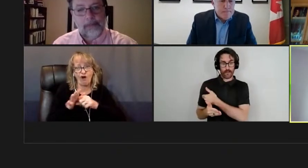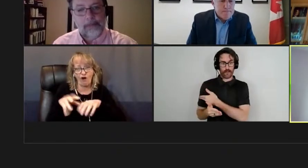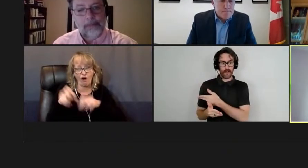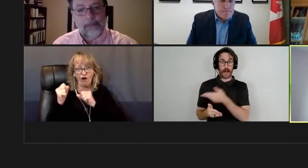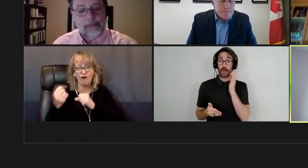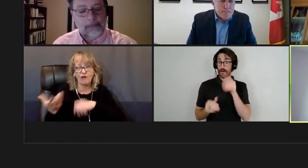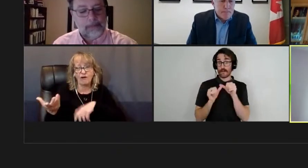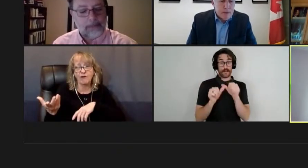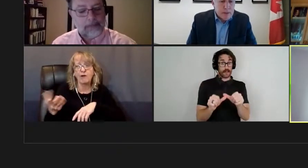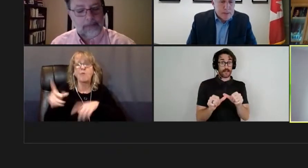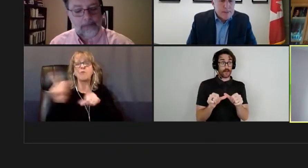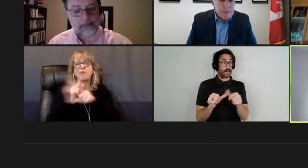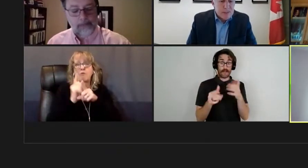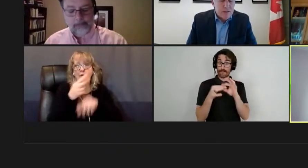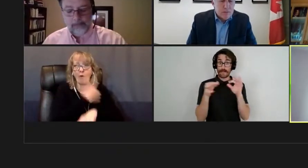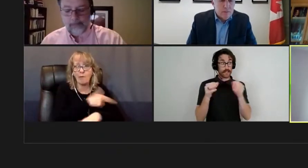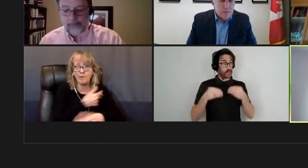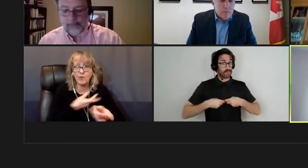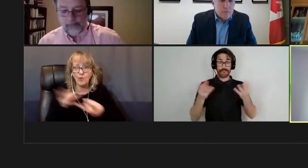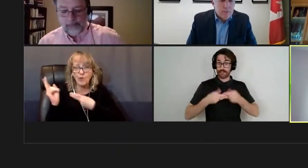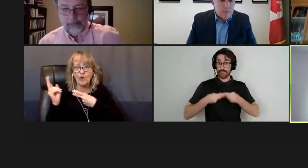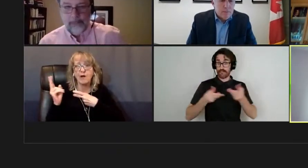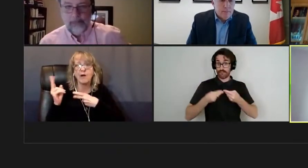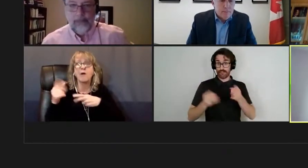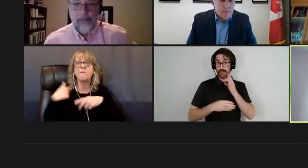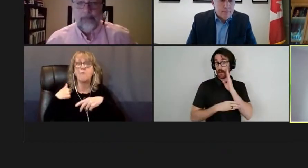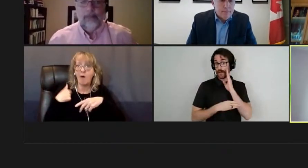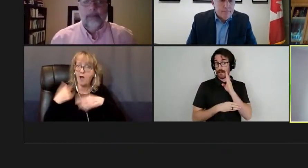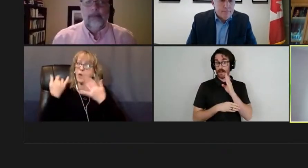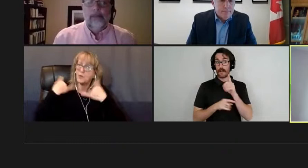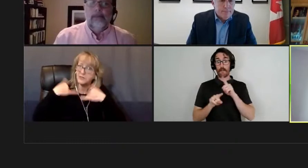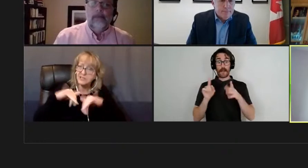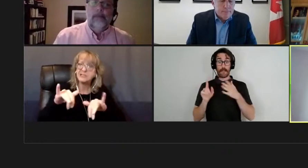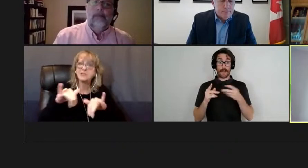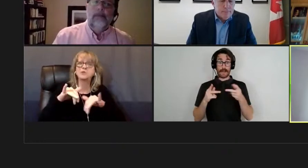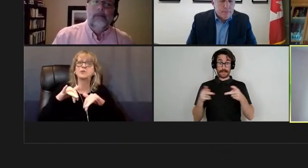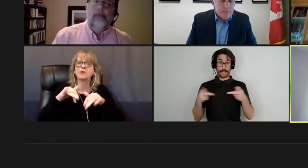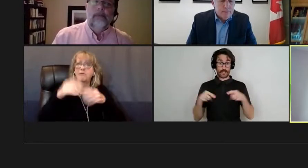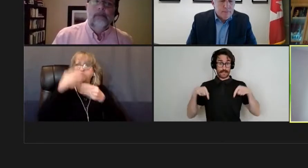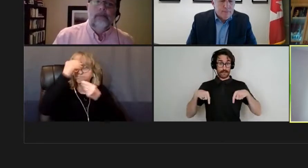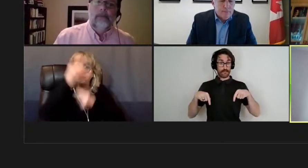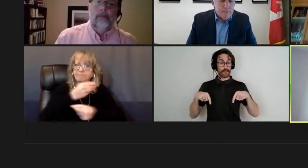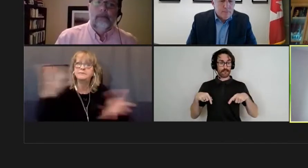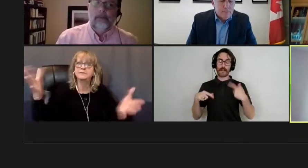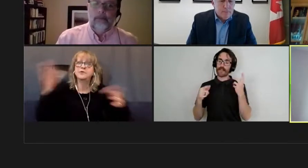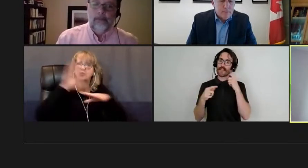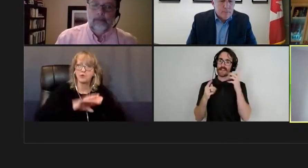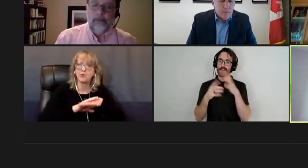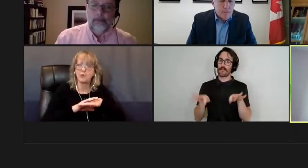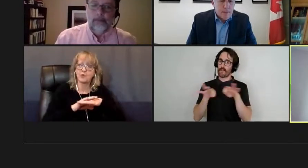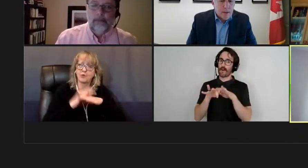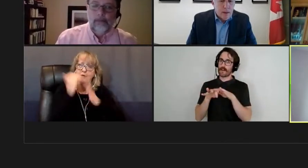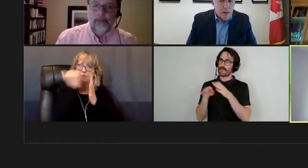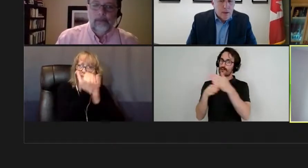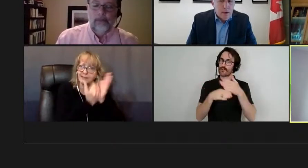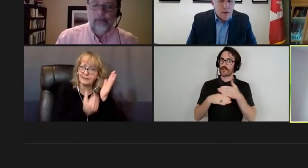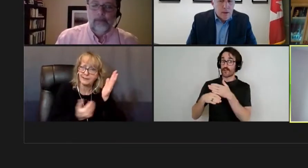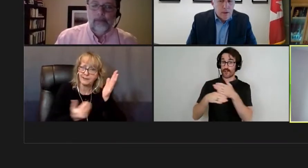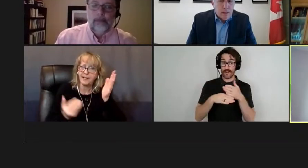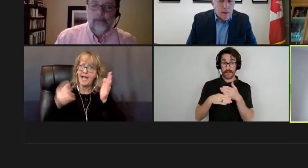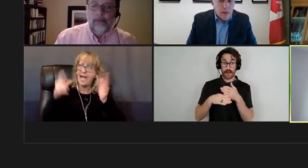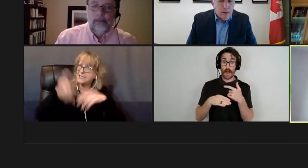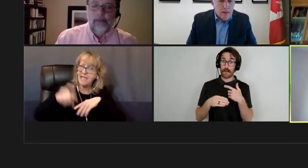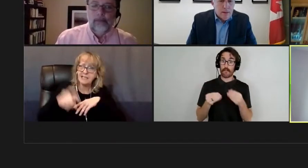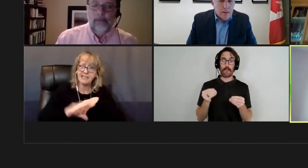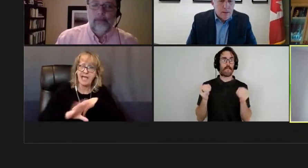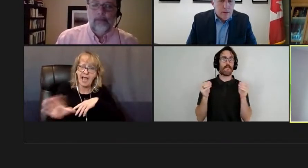share that critical message. But from where I sit, and I think it is important to share, I'm getting increasingly concerned about